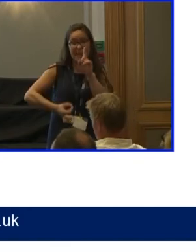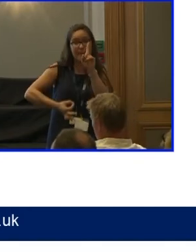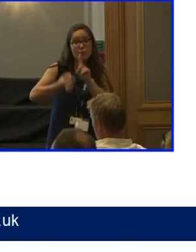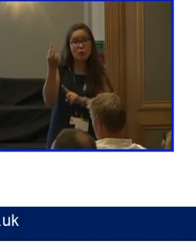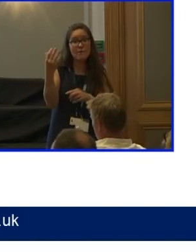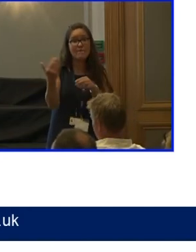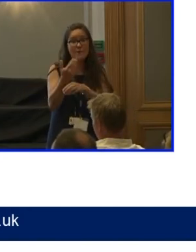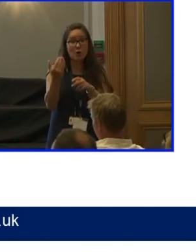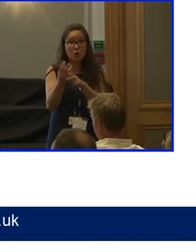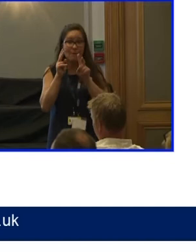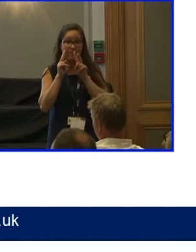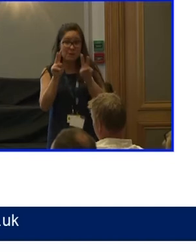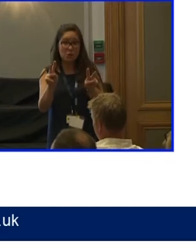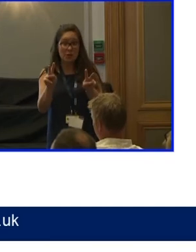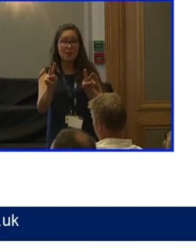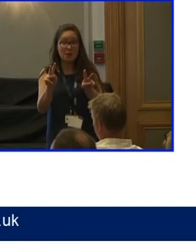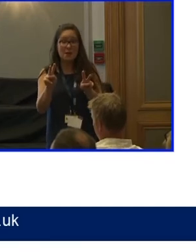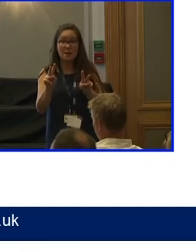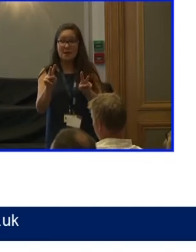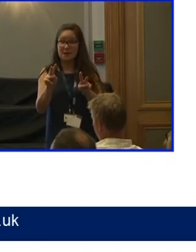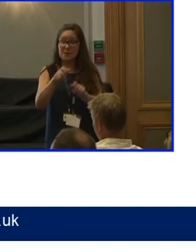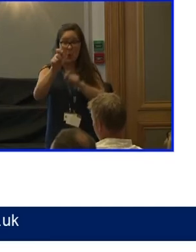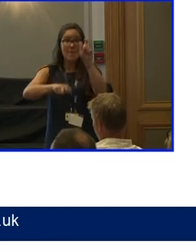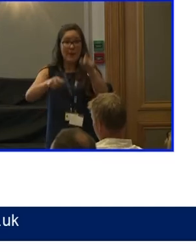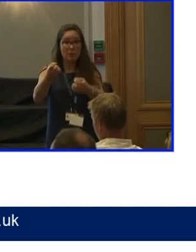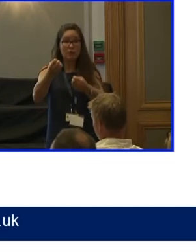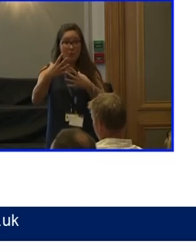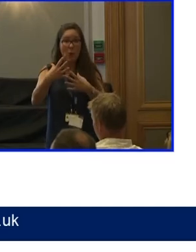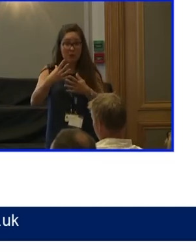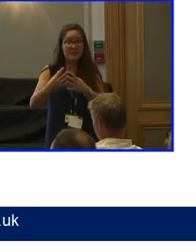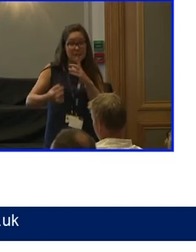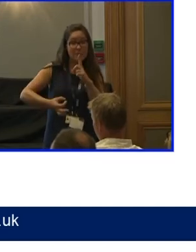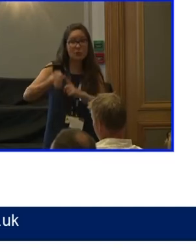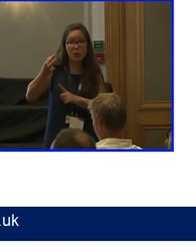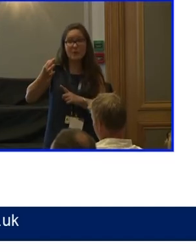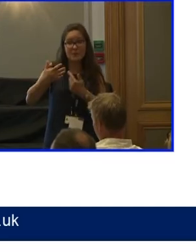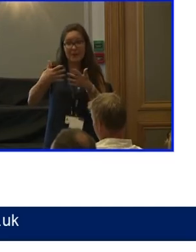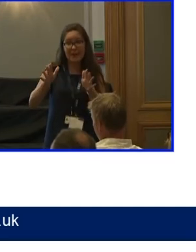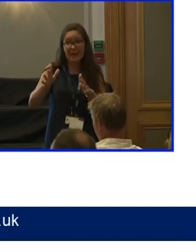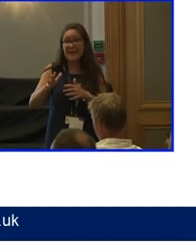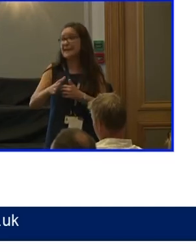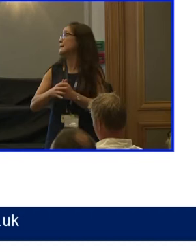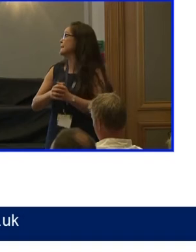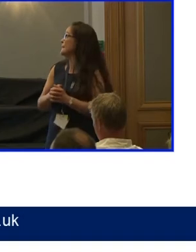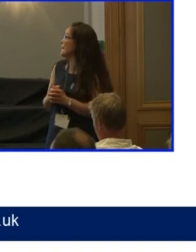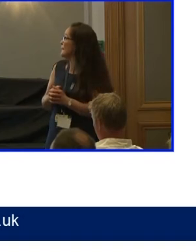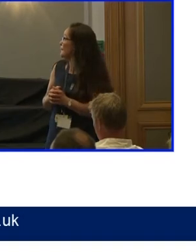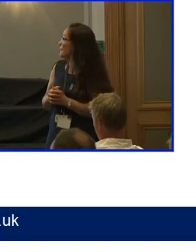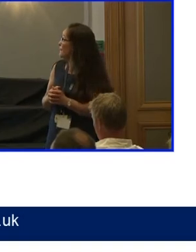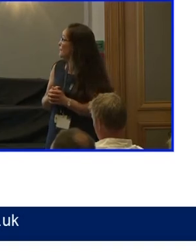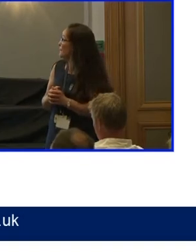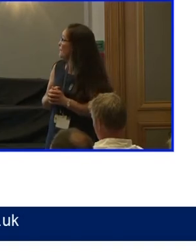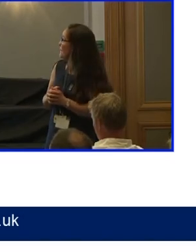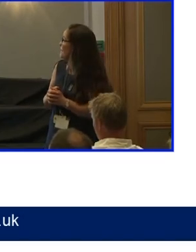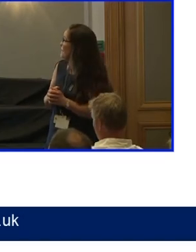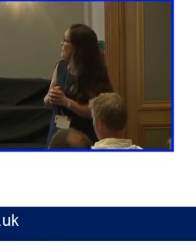in patients with RPE65 mediated inherited retinal dystrophy. And that was a condition that was previously untreatable.